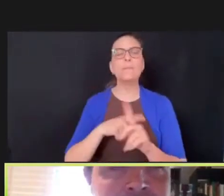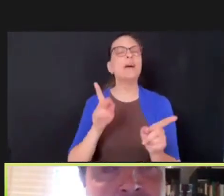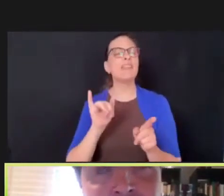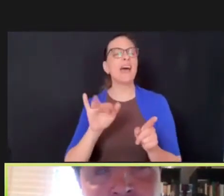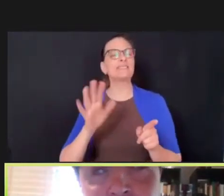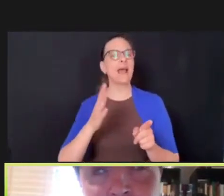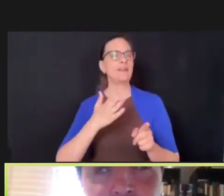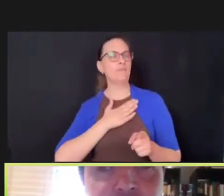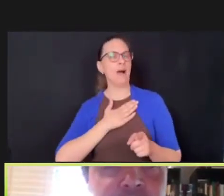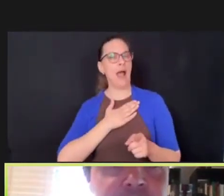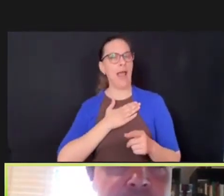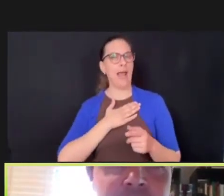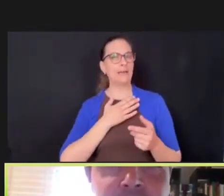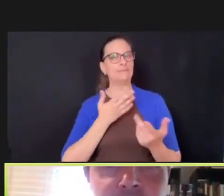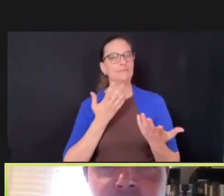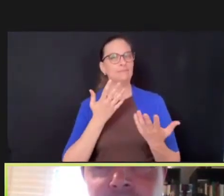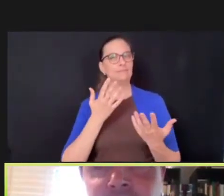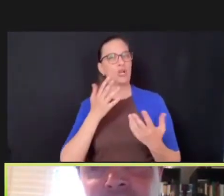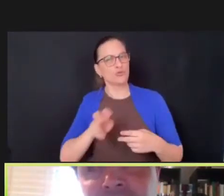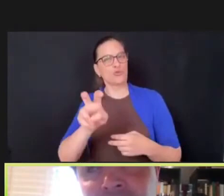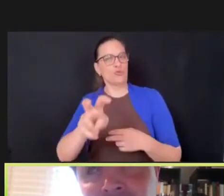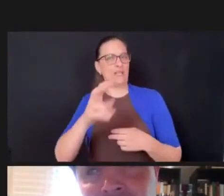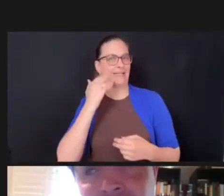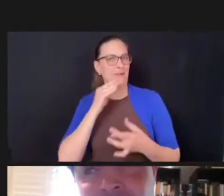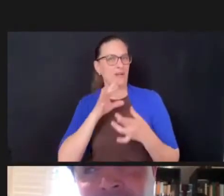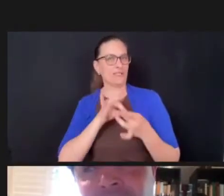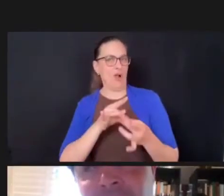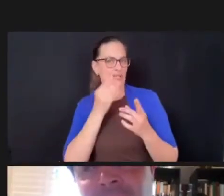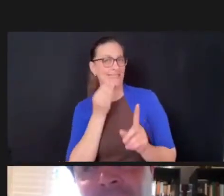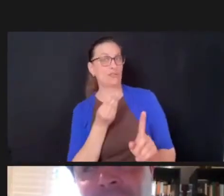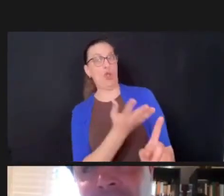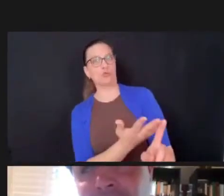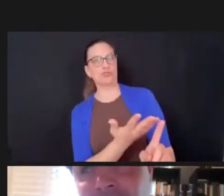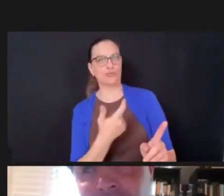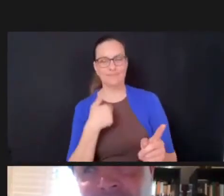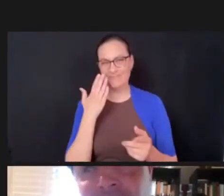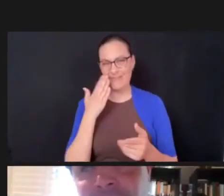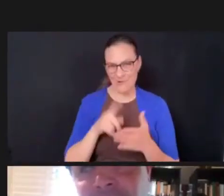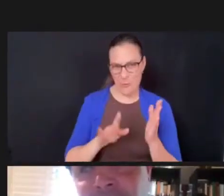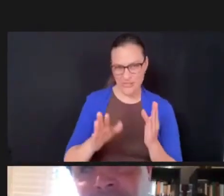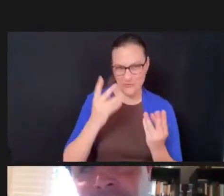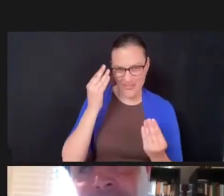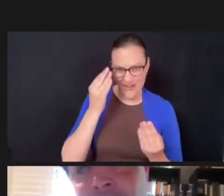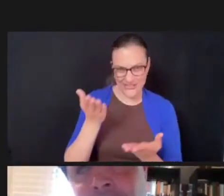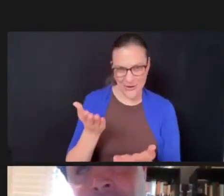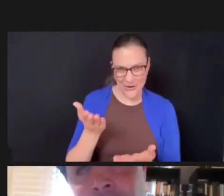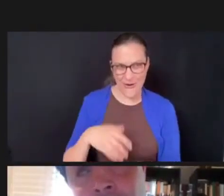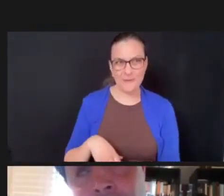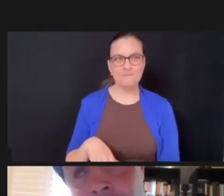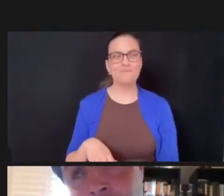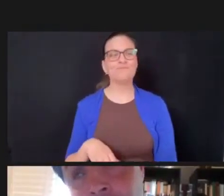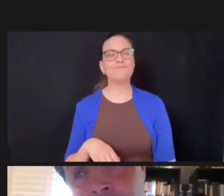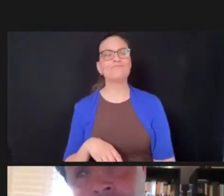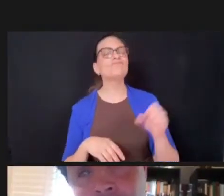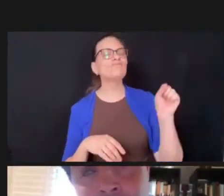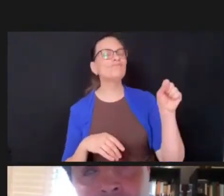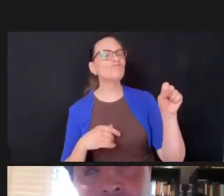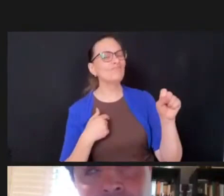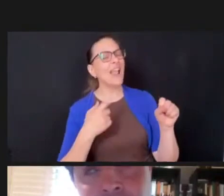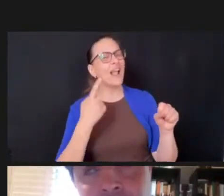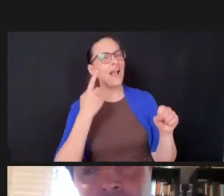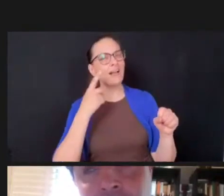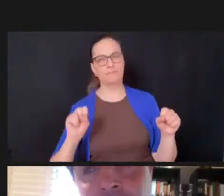don't know what your thoughts are, Sarah. Yeah, no, I think also it's been, certainly something that has changed for me